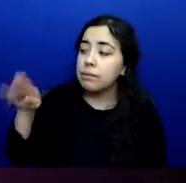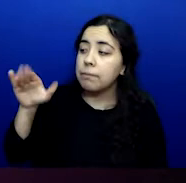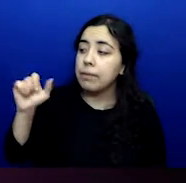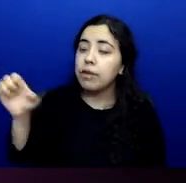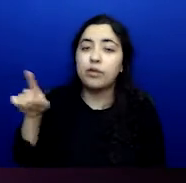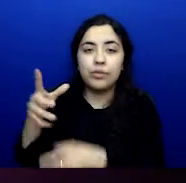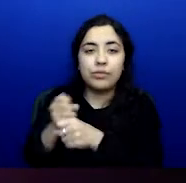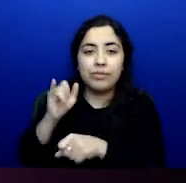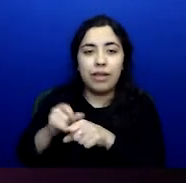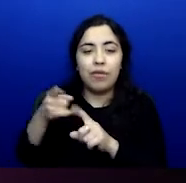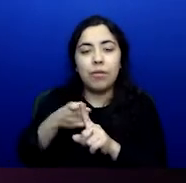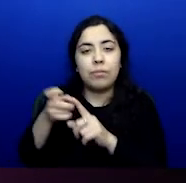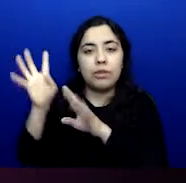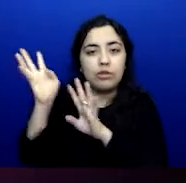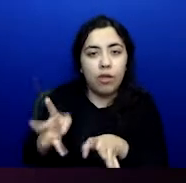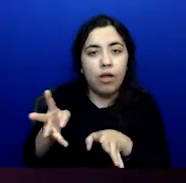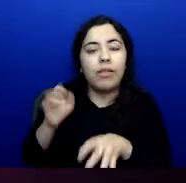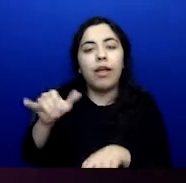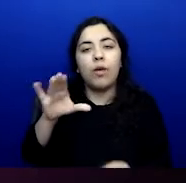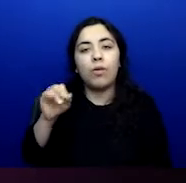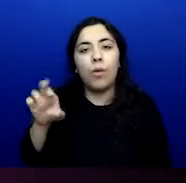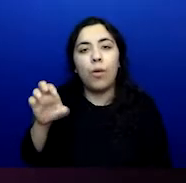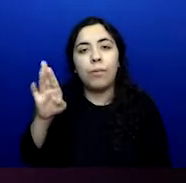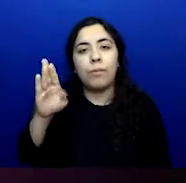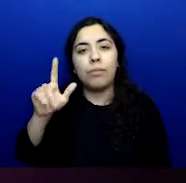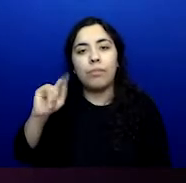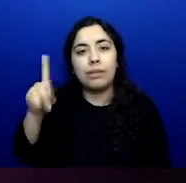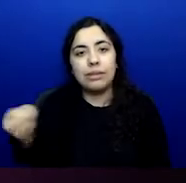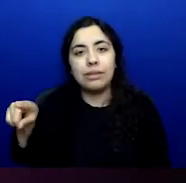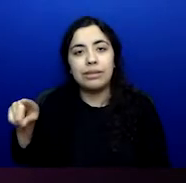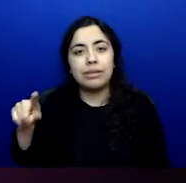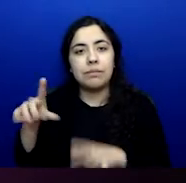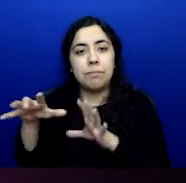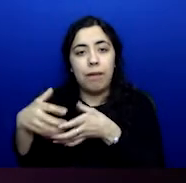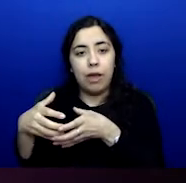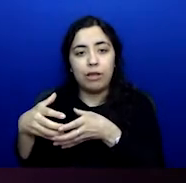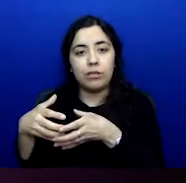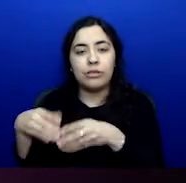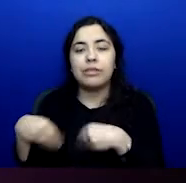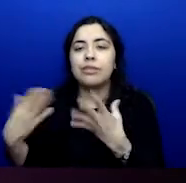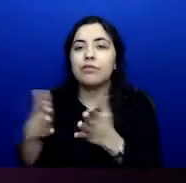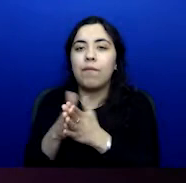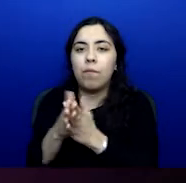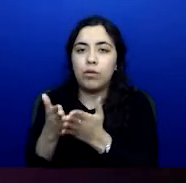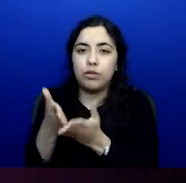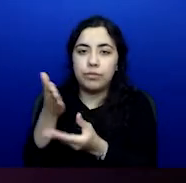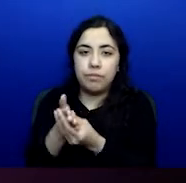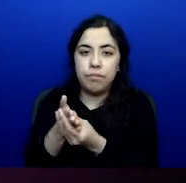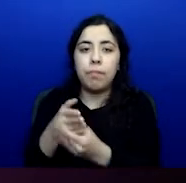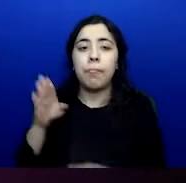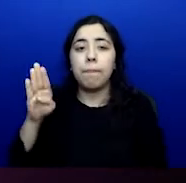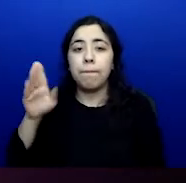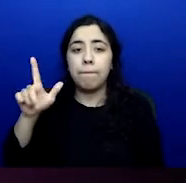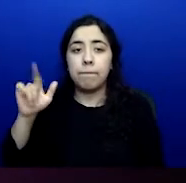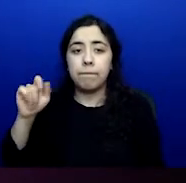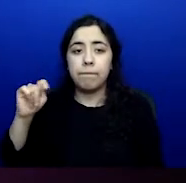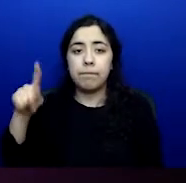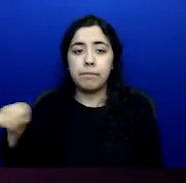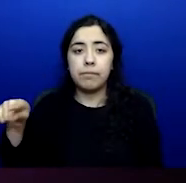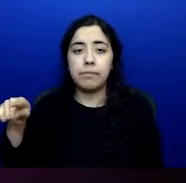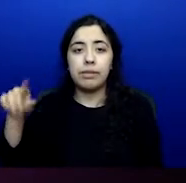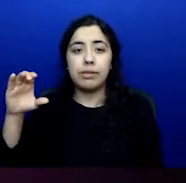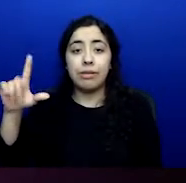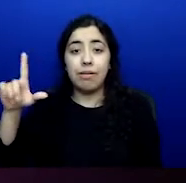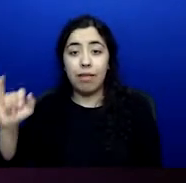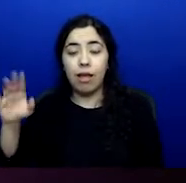core Blitz package, and it gives you the following. The Blitz CLI provides a better experience